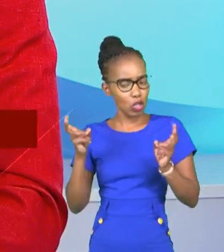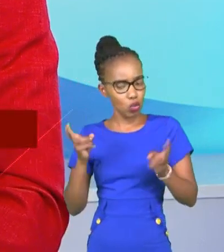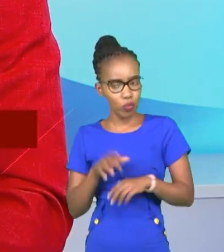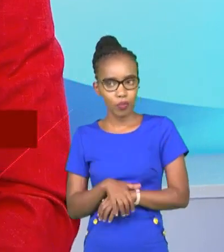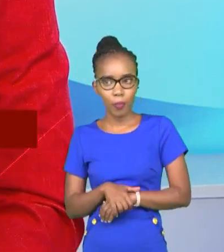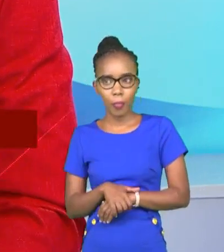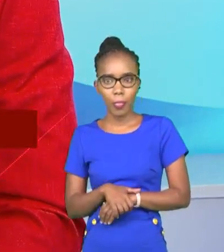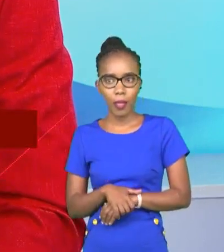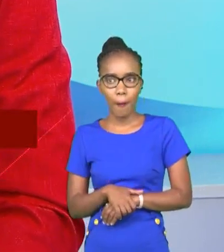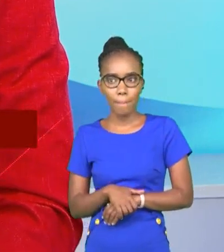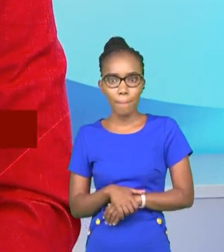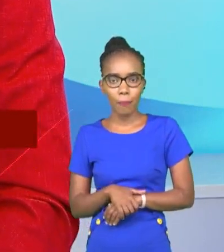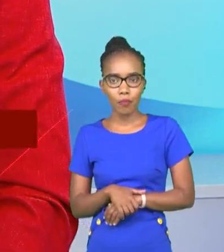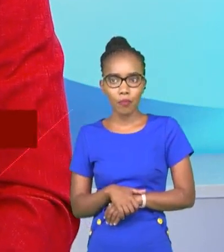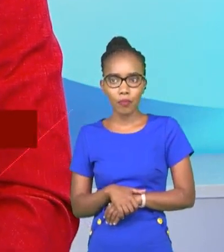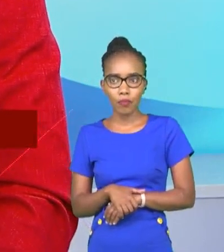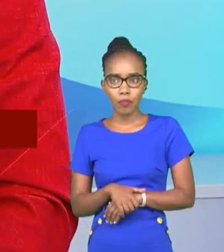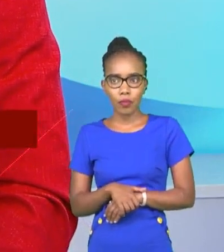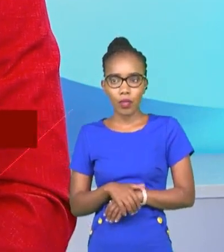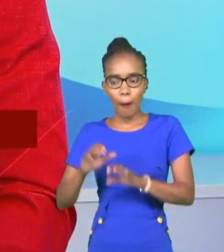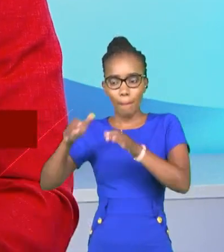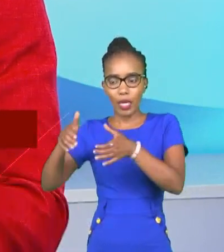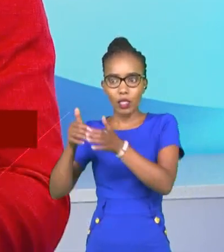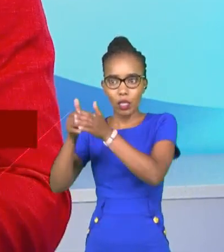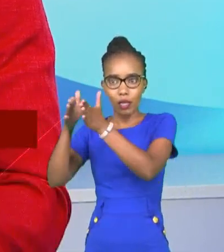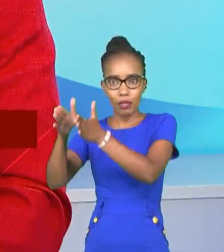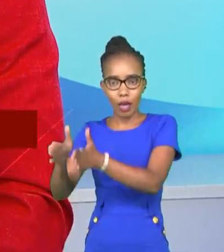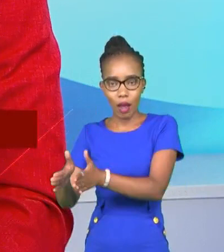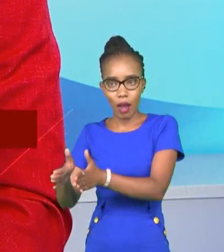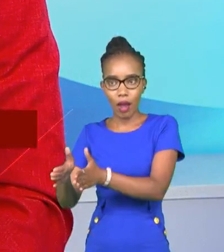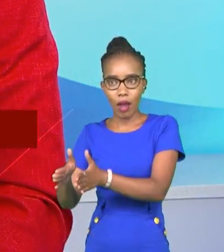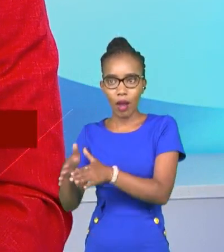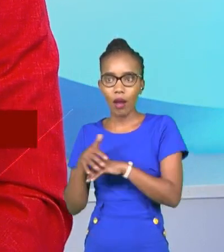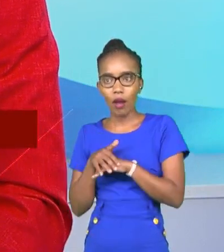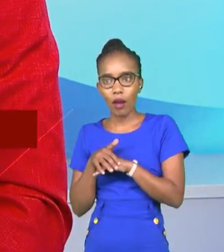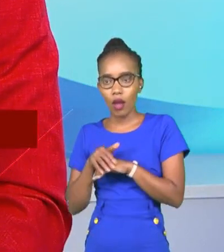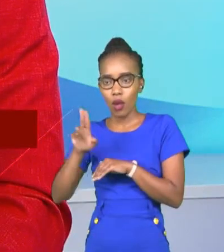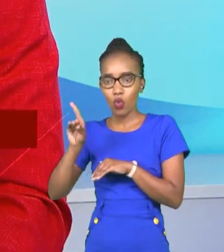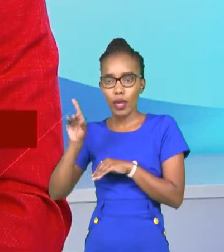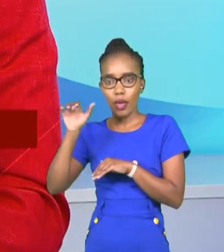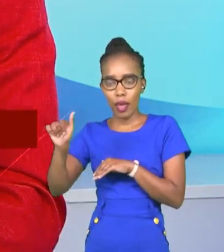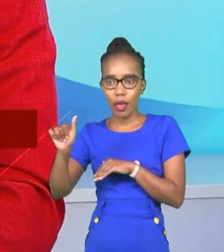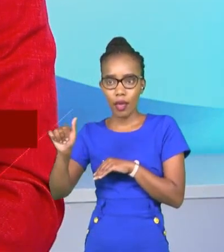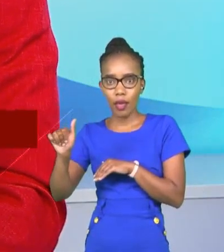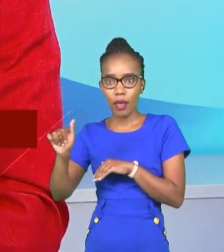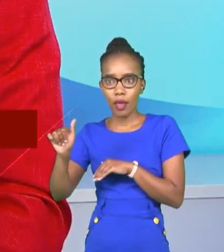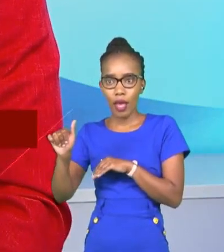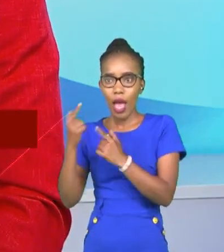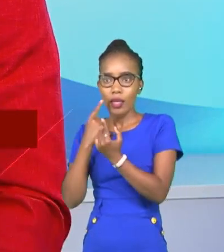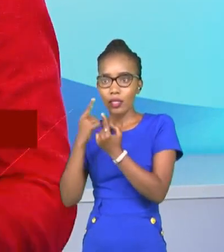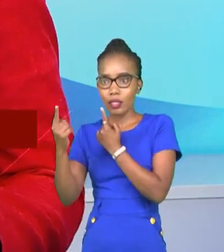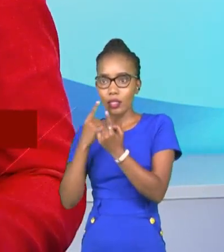there is nowhere where the party leader for or the deemed party leader for UDA has ever